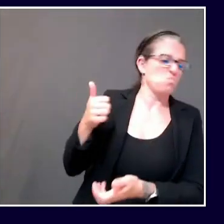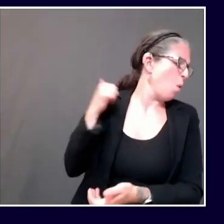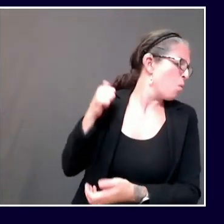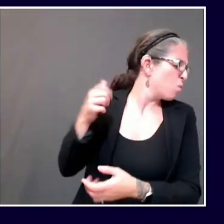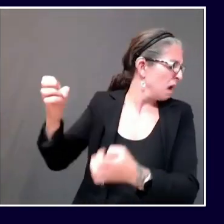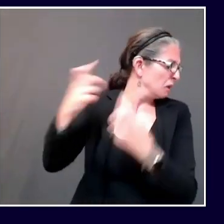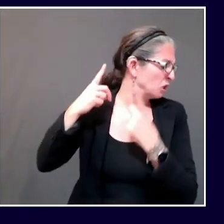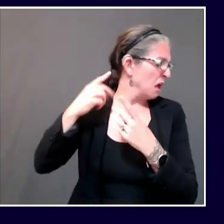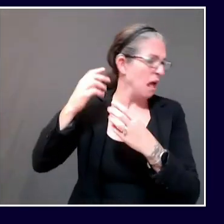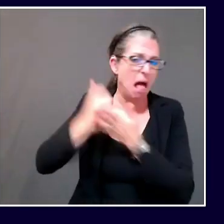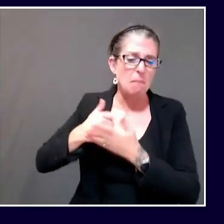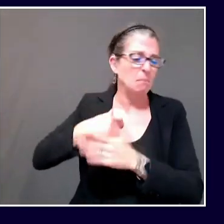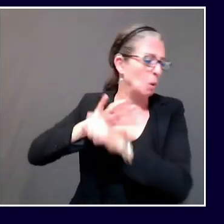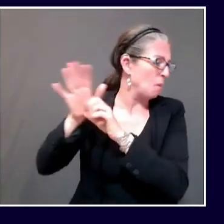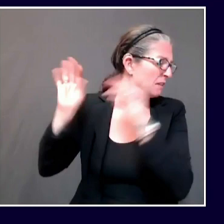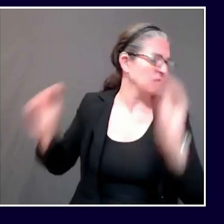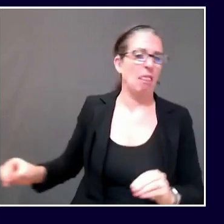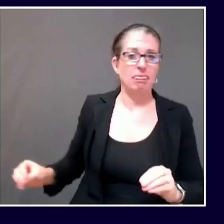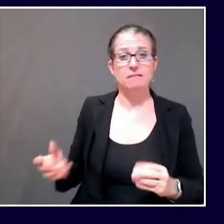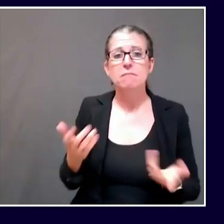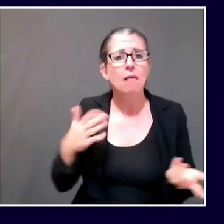symptomatic.